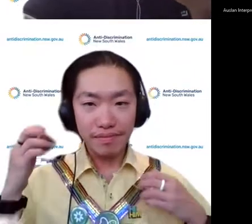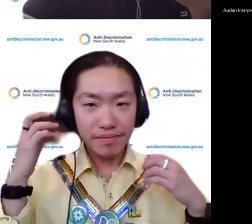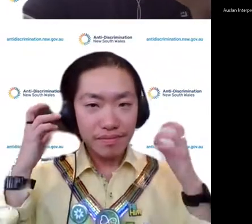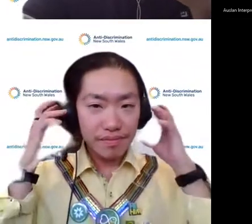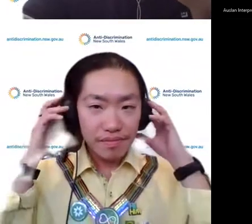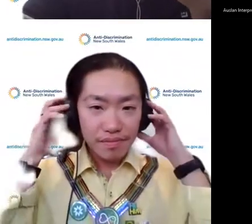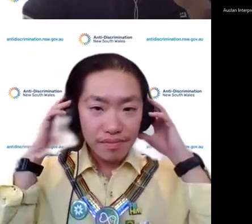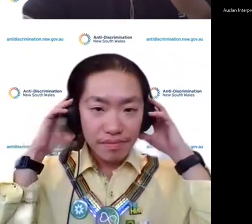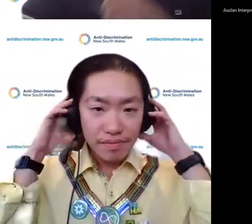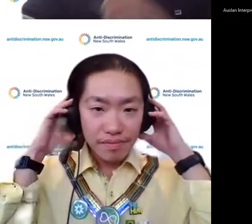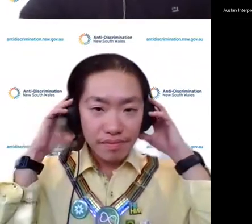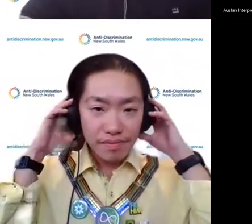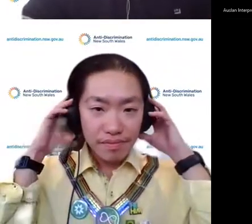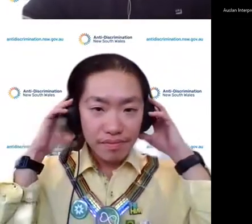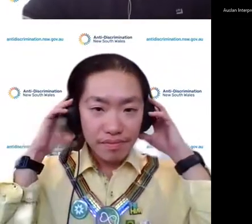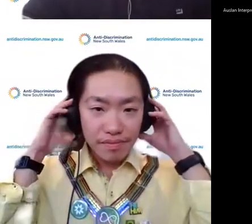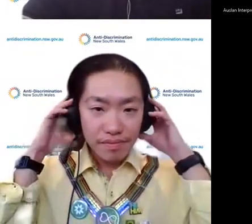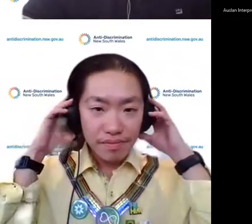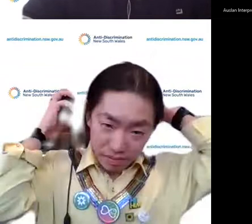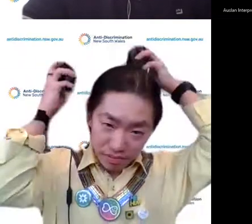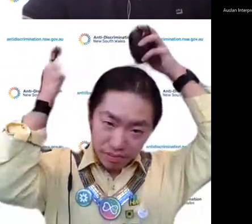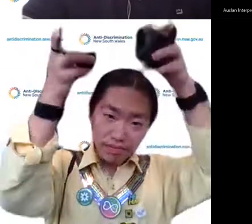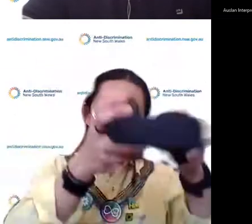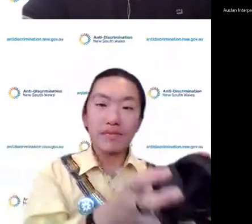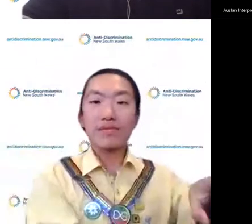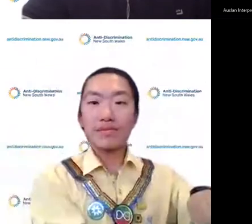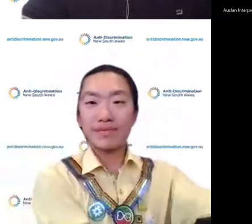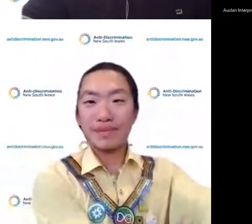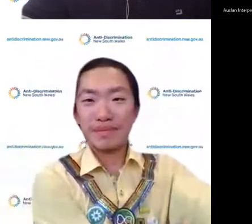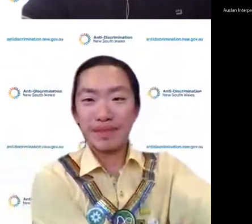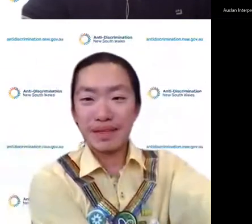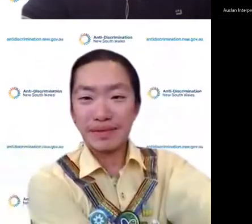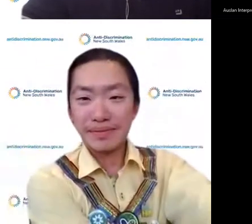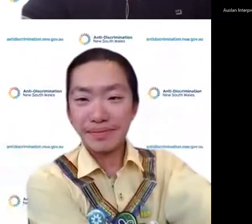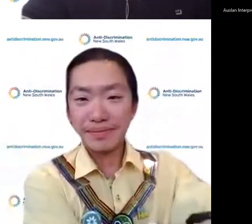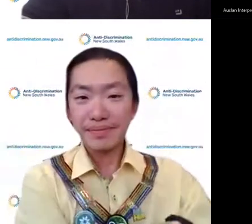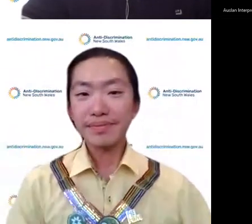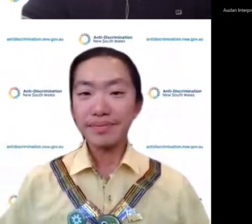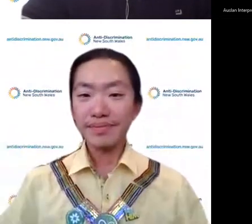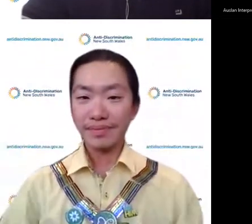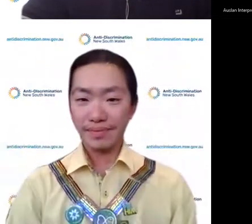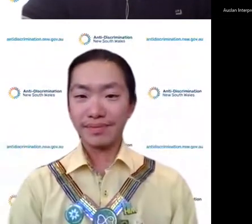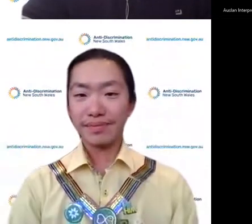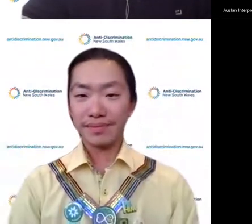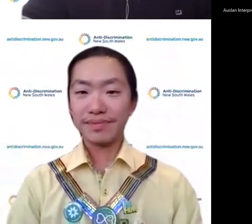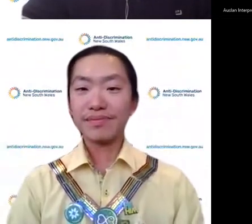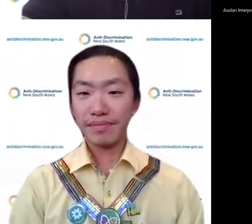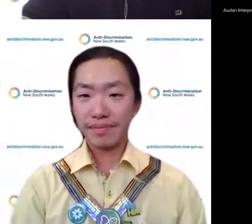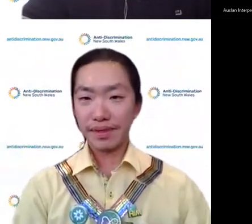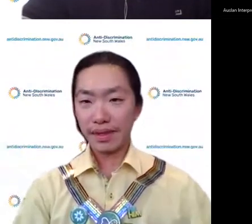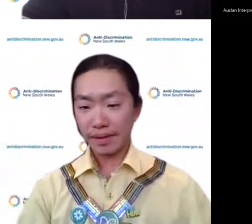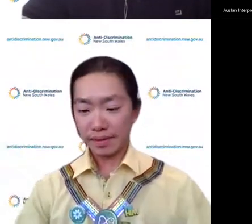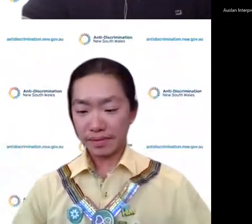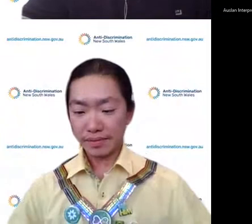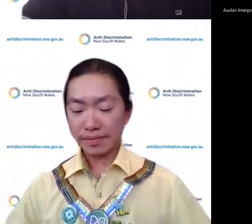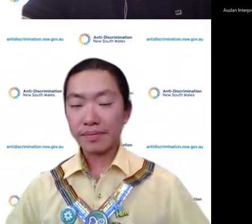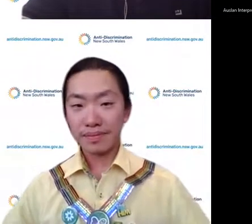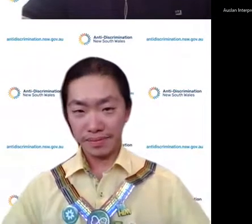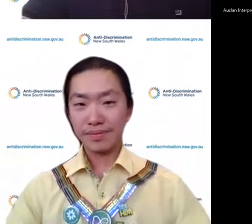just implemented a workplace adjustment passport, which went live at the beginning of the week, and with